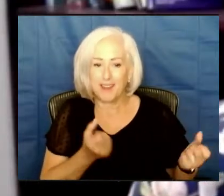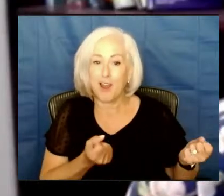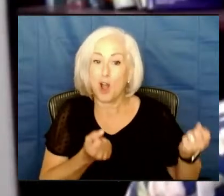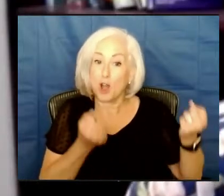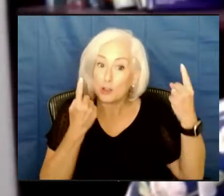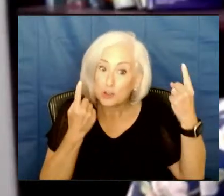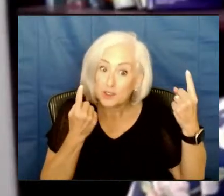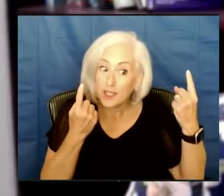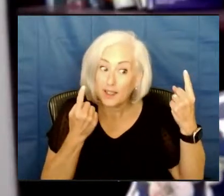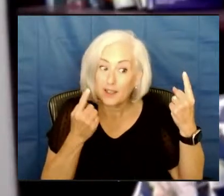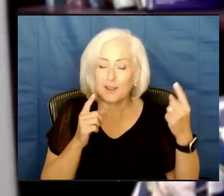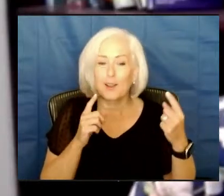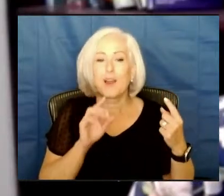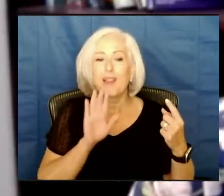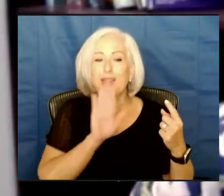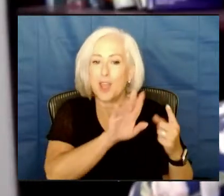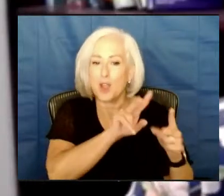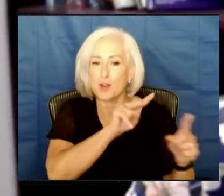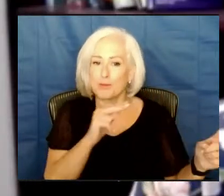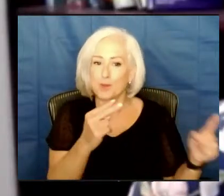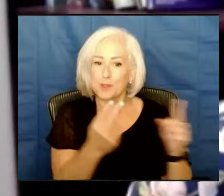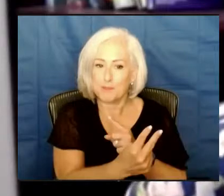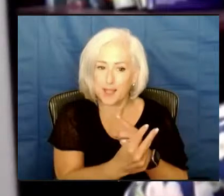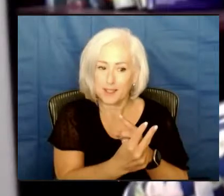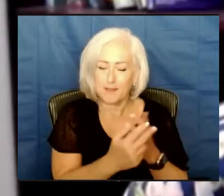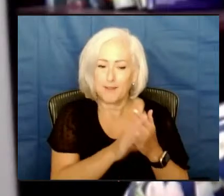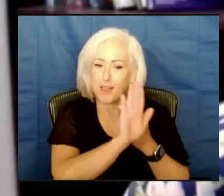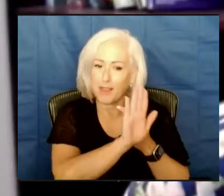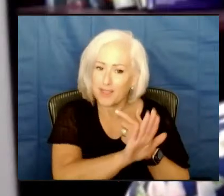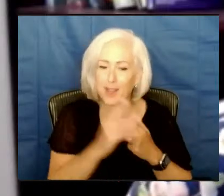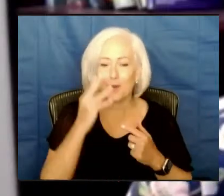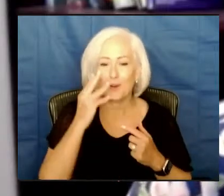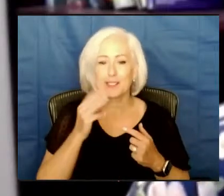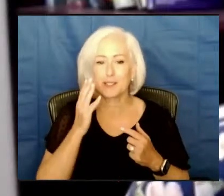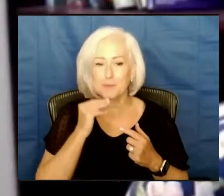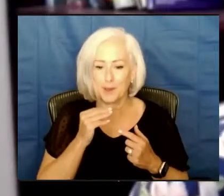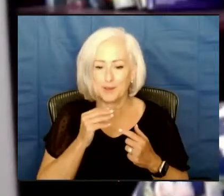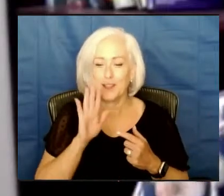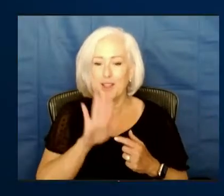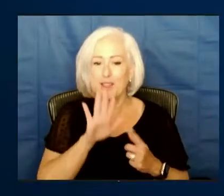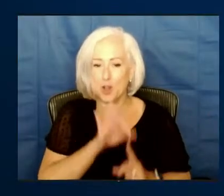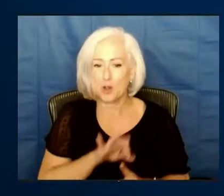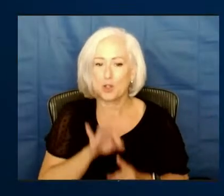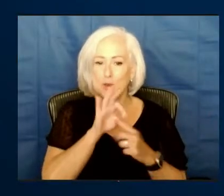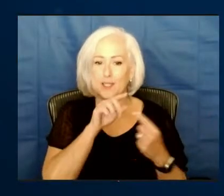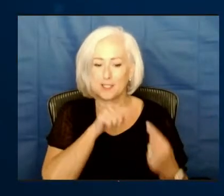where people come from, what they go through, and the unique struggles that they face.